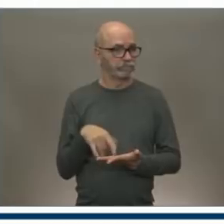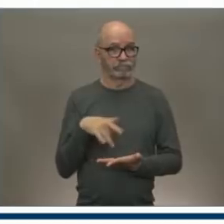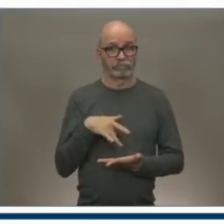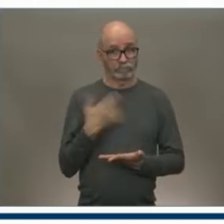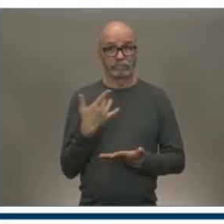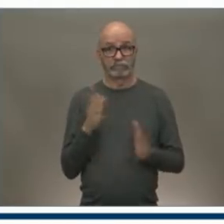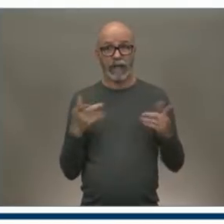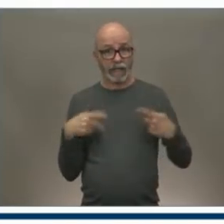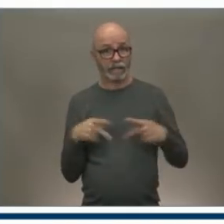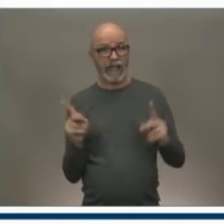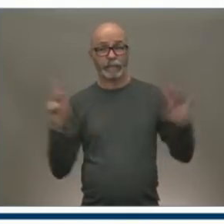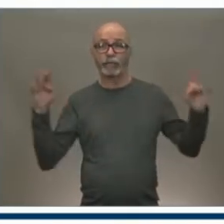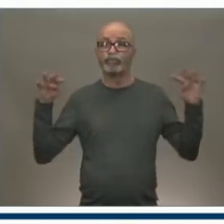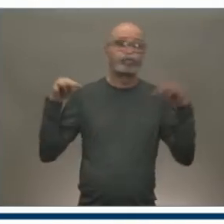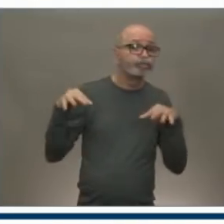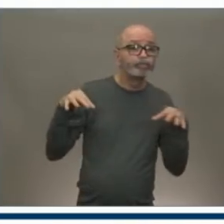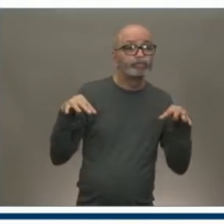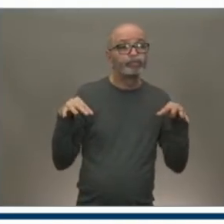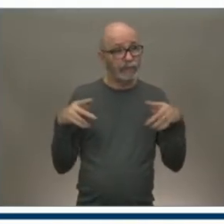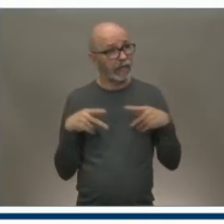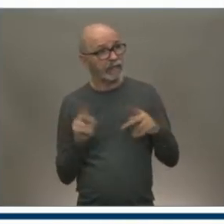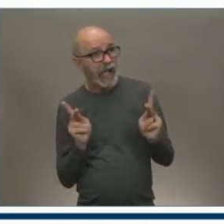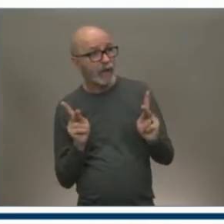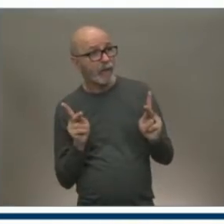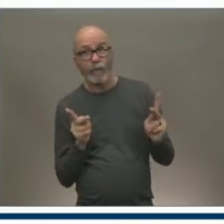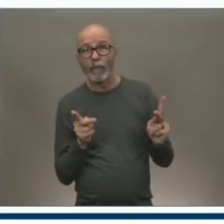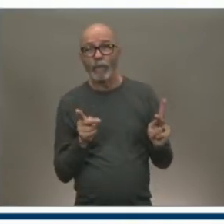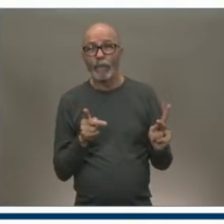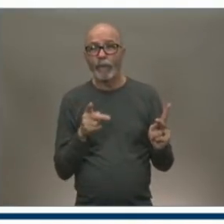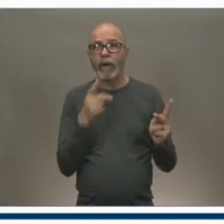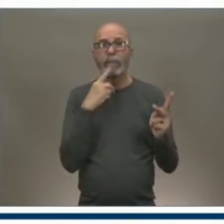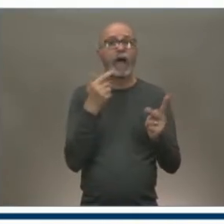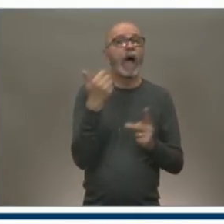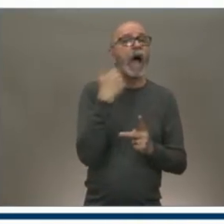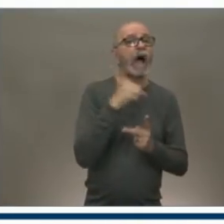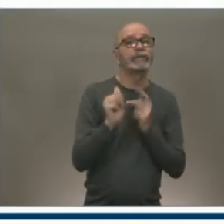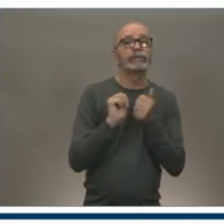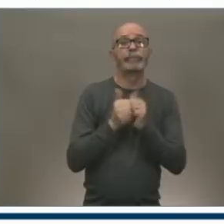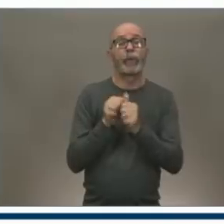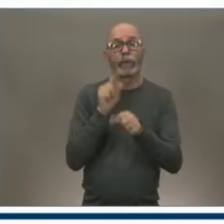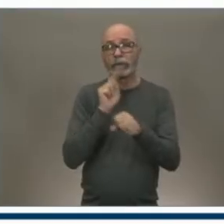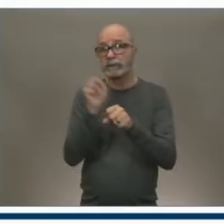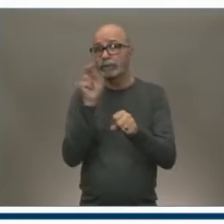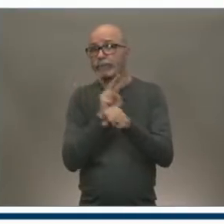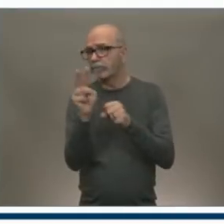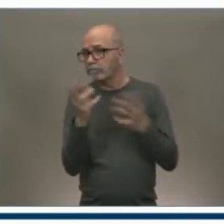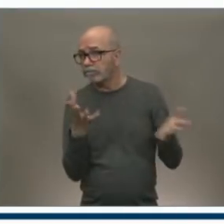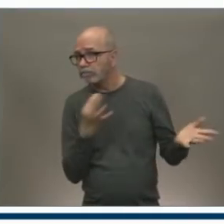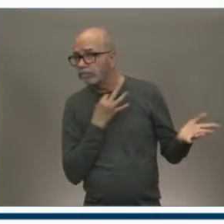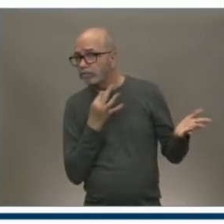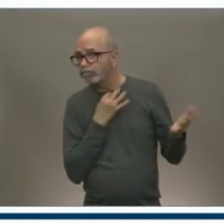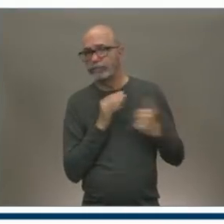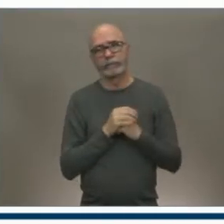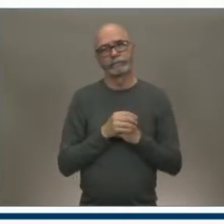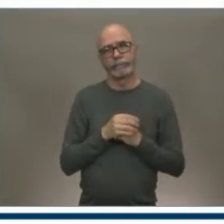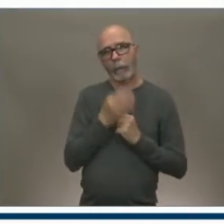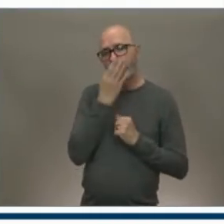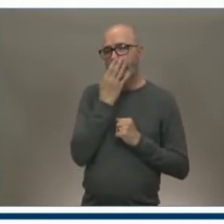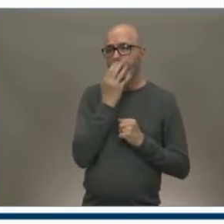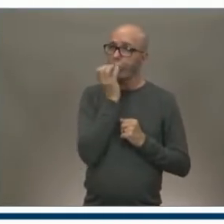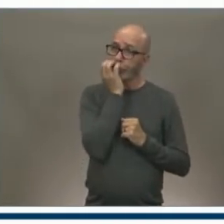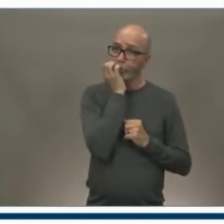fans into hockey games or any sporting event in the next week or two? So thanks for the question, Pat. That is part